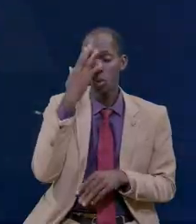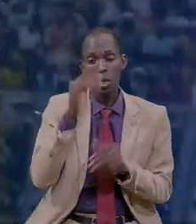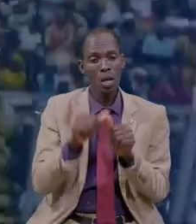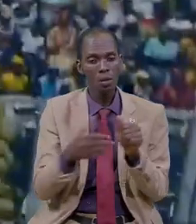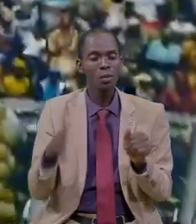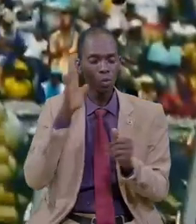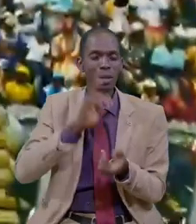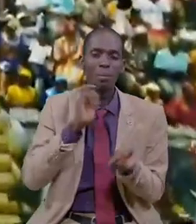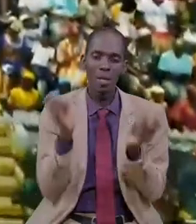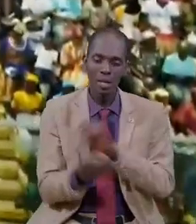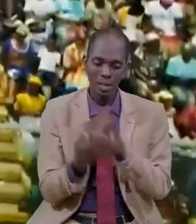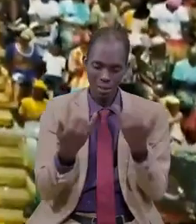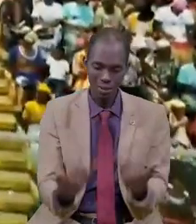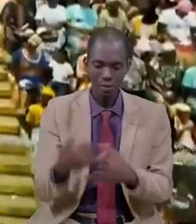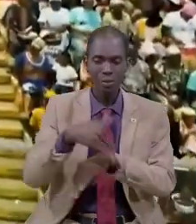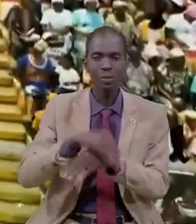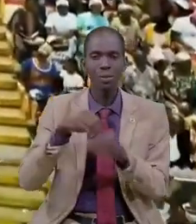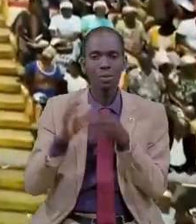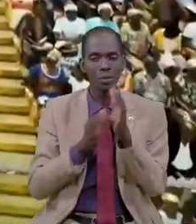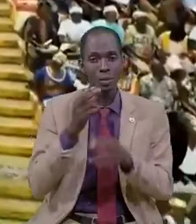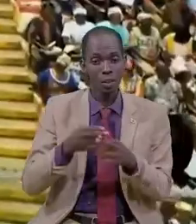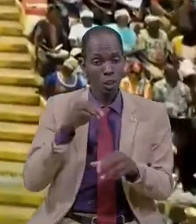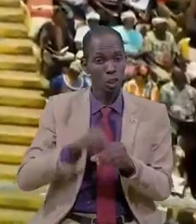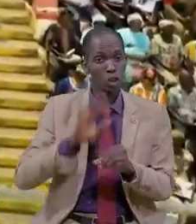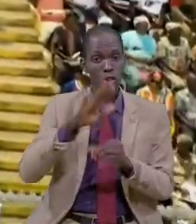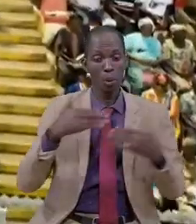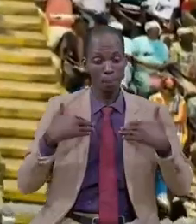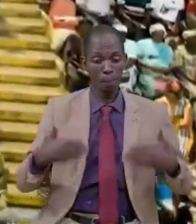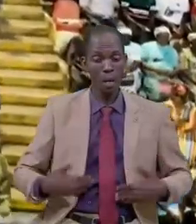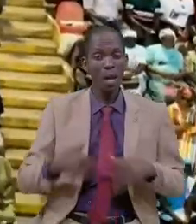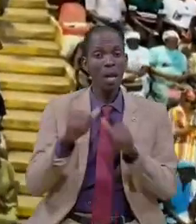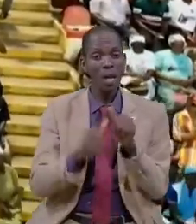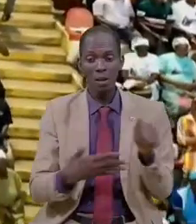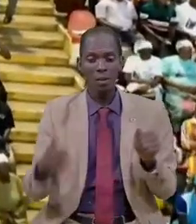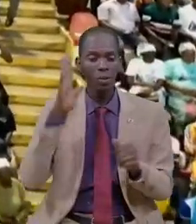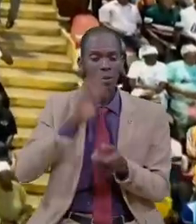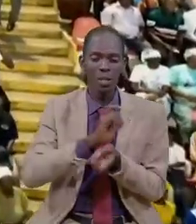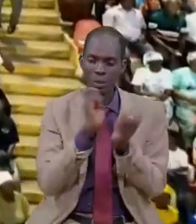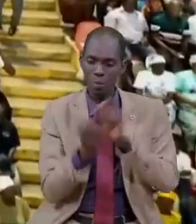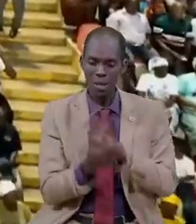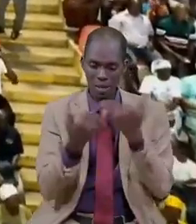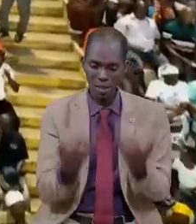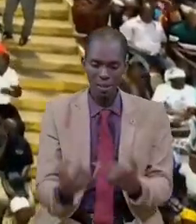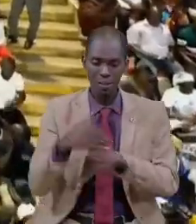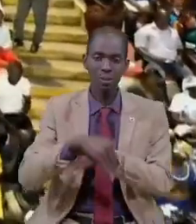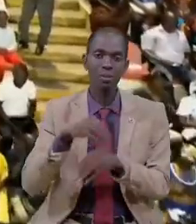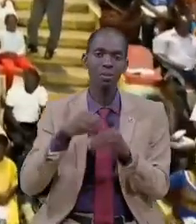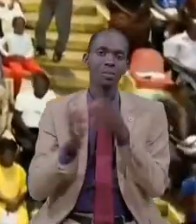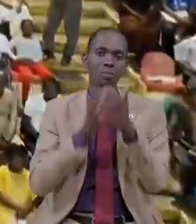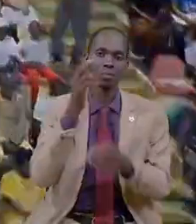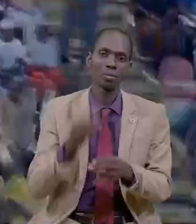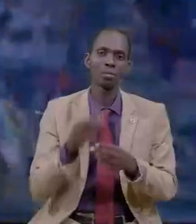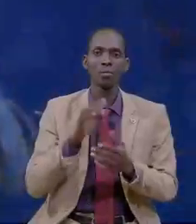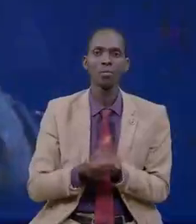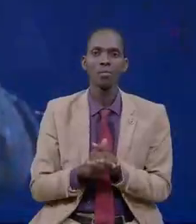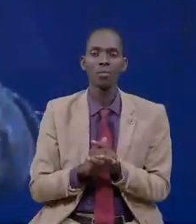tonight. Mais tu sais, tout va changer ce soir. In your body, everything will change tonight. Dans ton corps, tout va changer ce soir. Healing